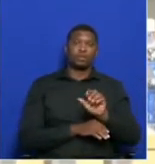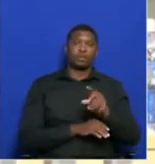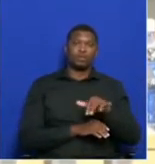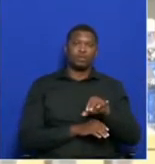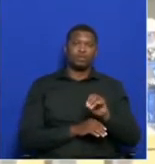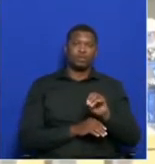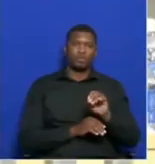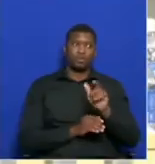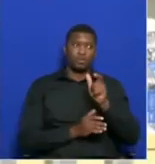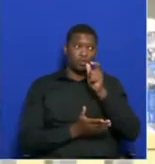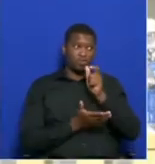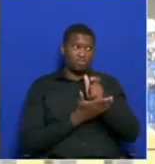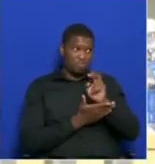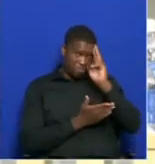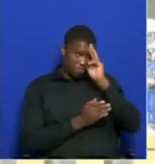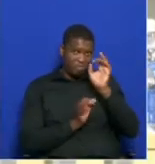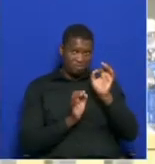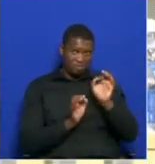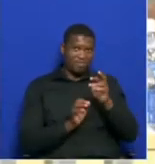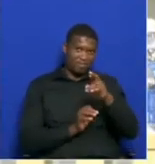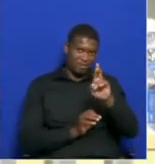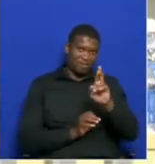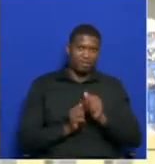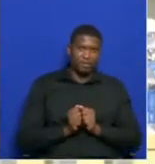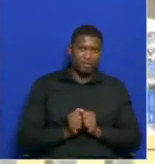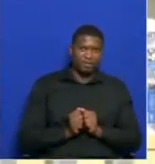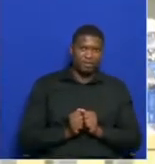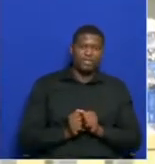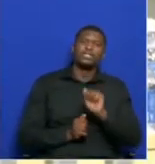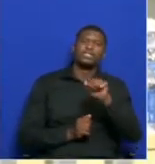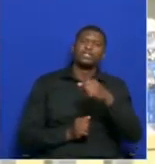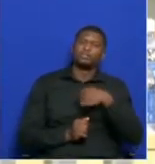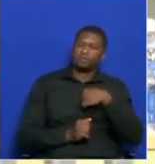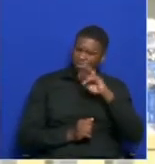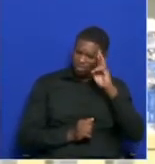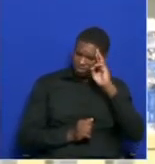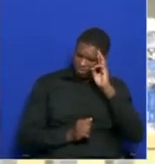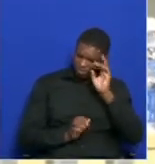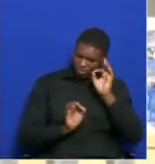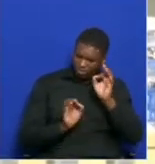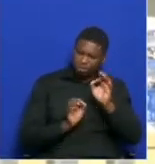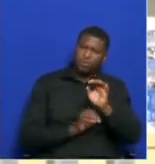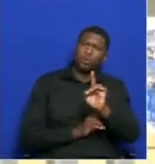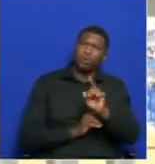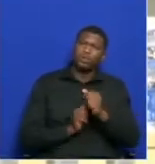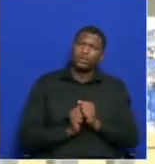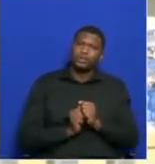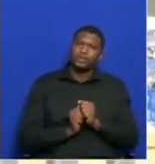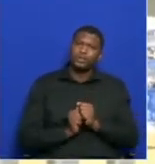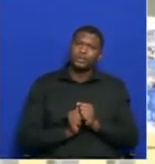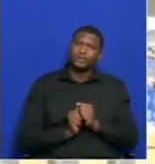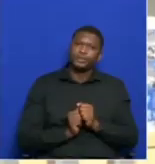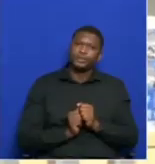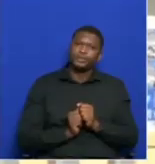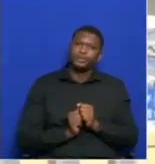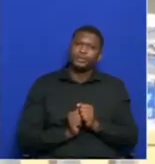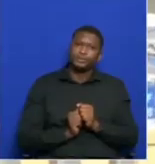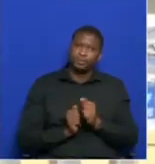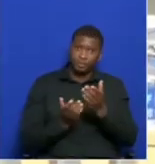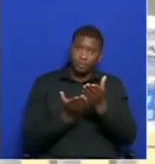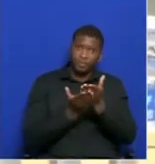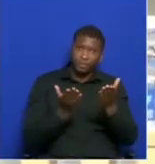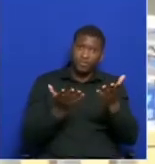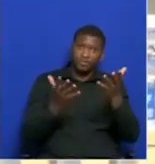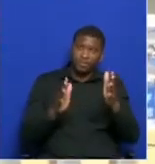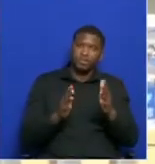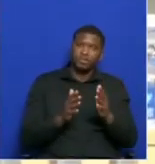My recollection also, Director, is that You had attached the wrong, I think that's what you